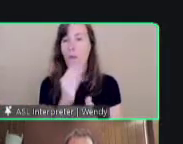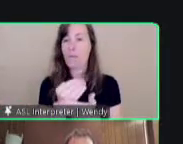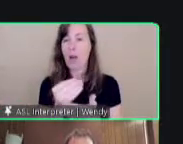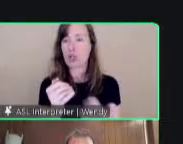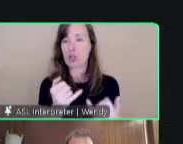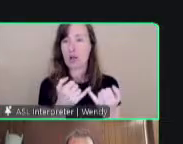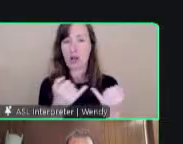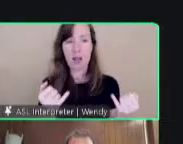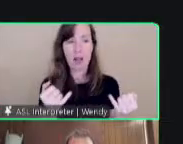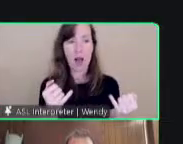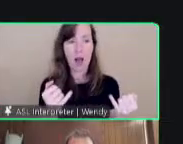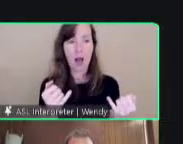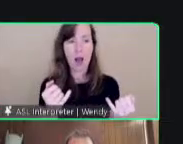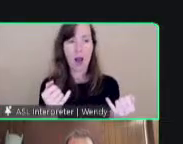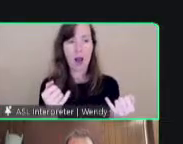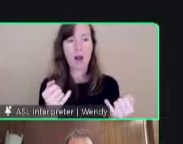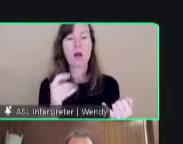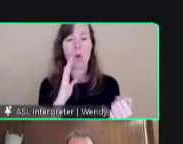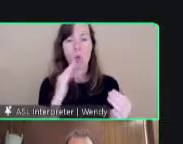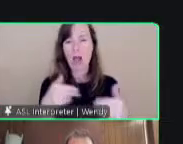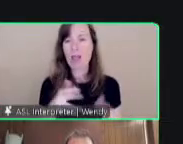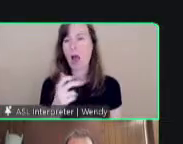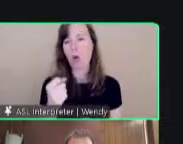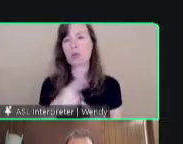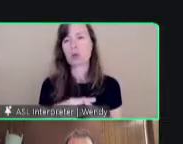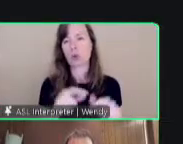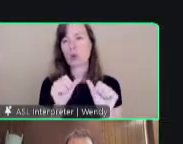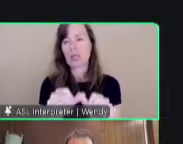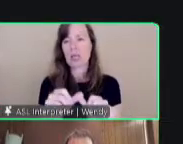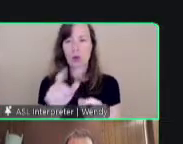us to continue our commitment to training.